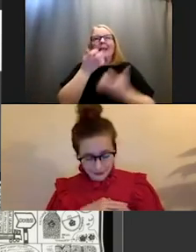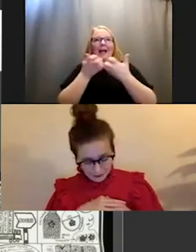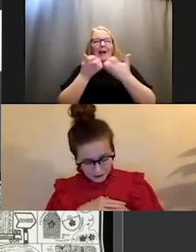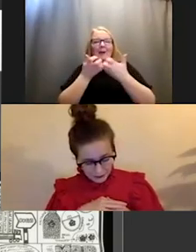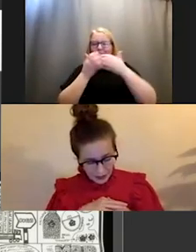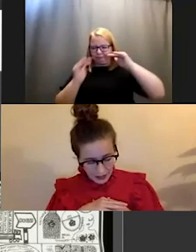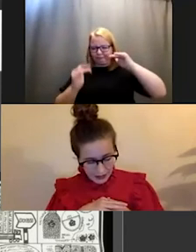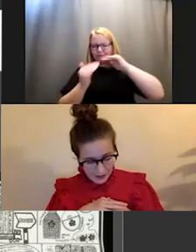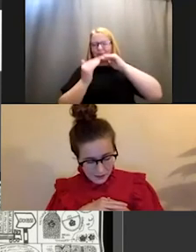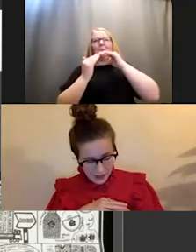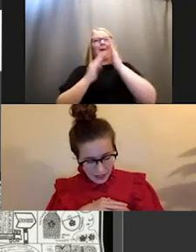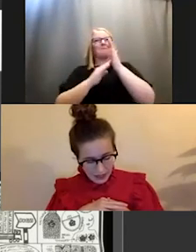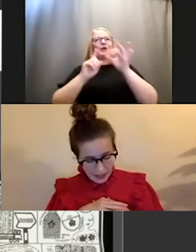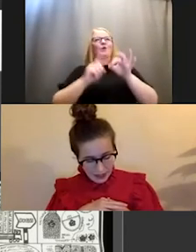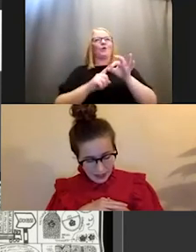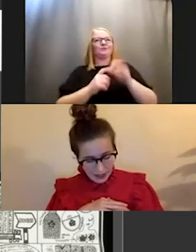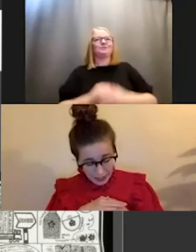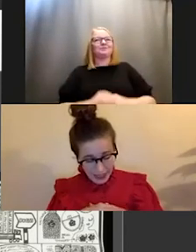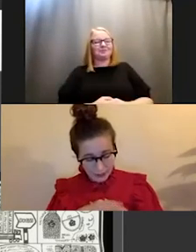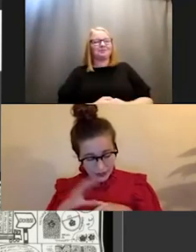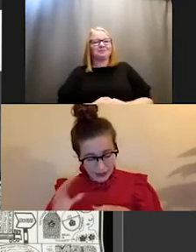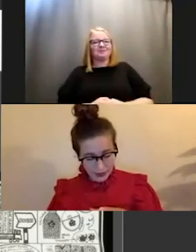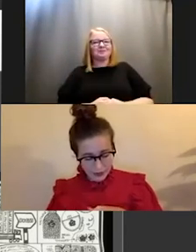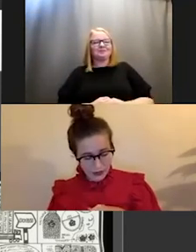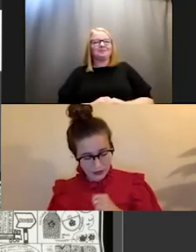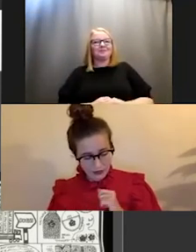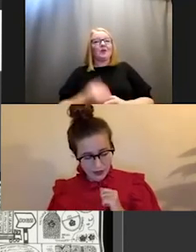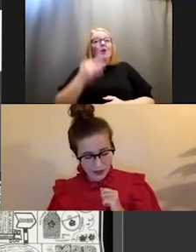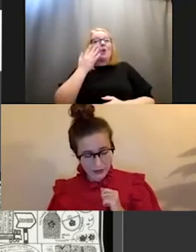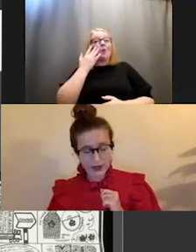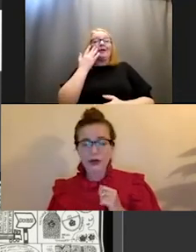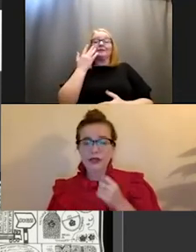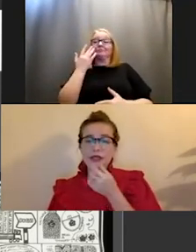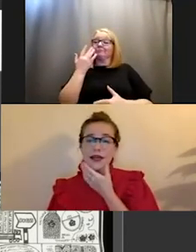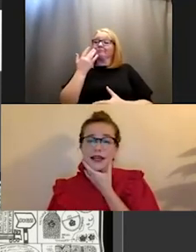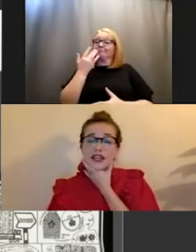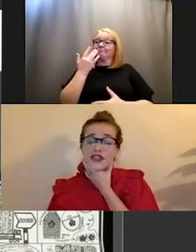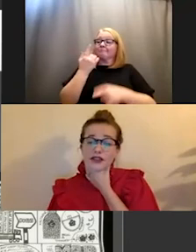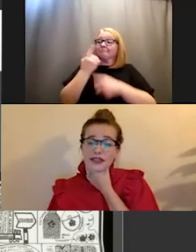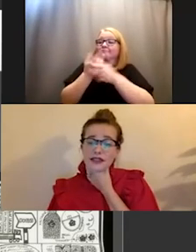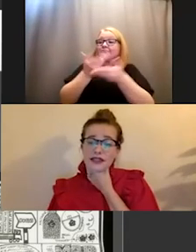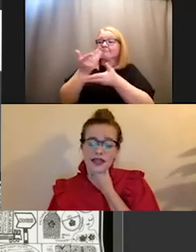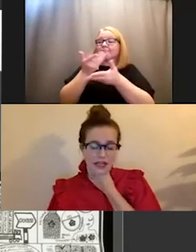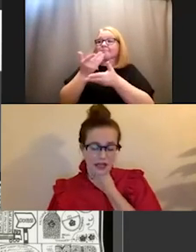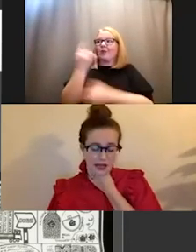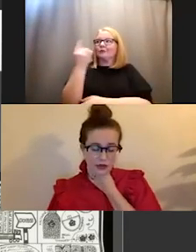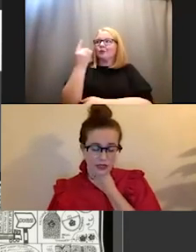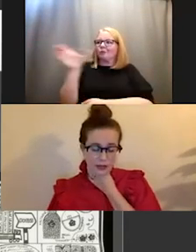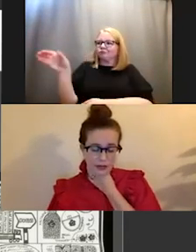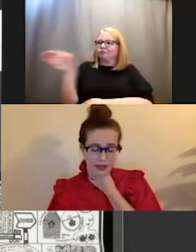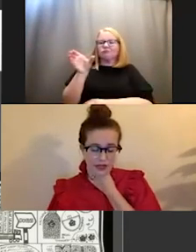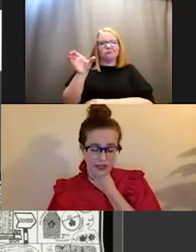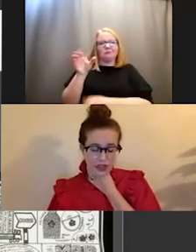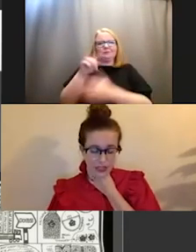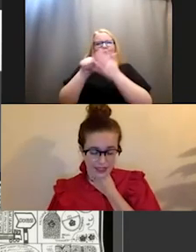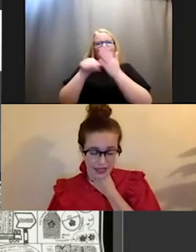look. And again, when I spoke to one of her Mary Quant consultants, Joy Devon